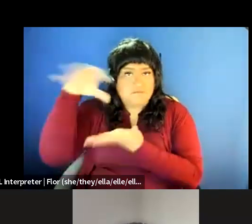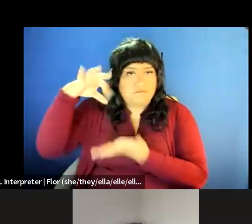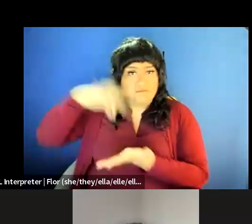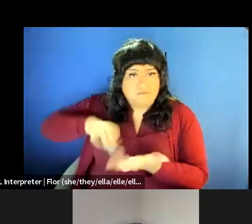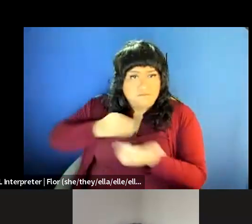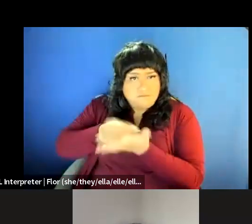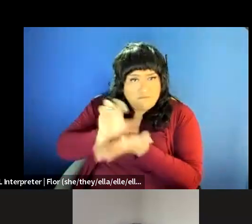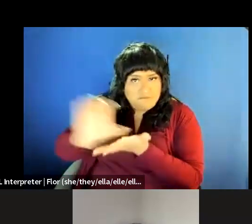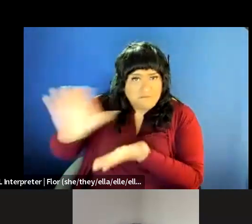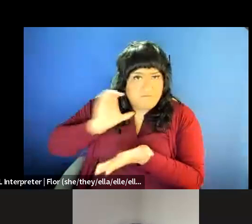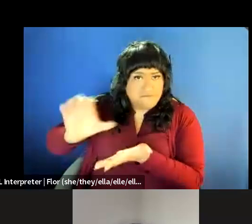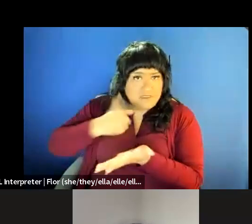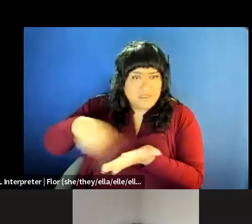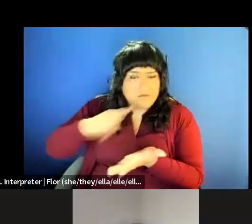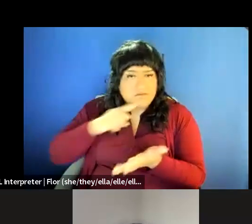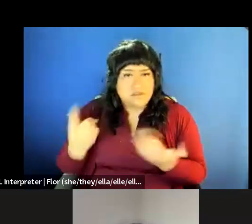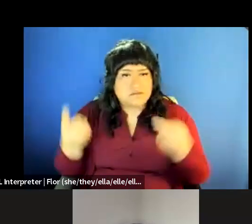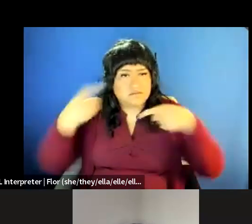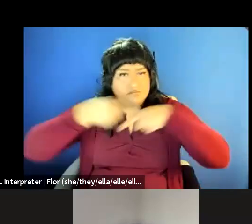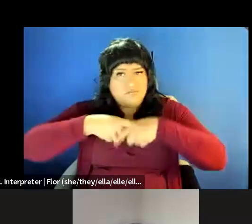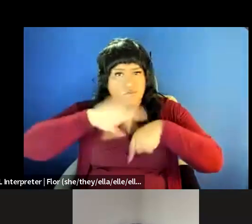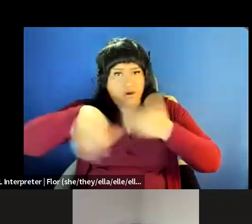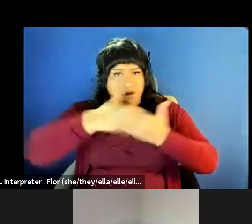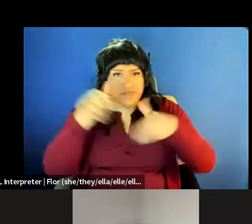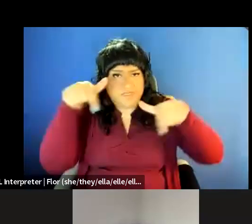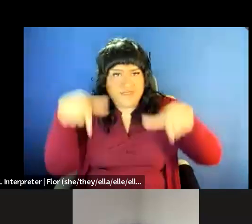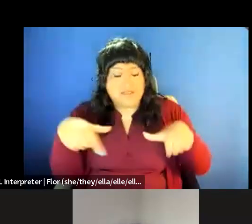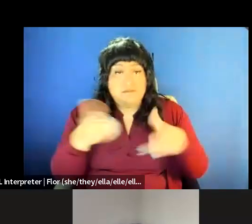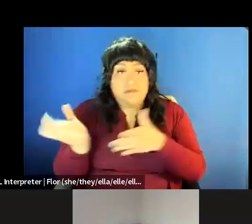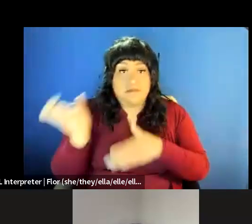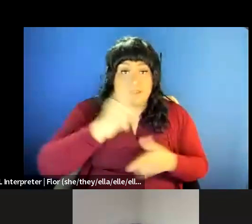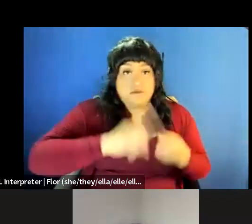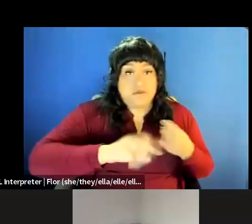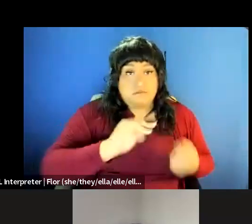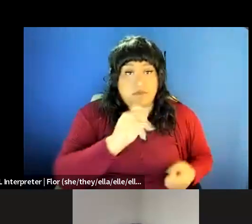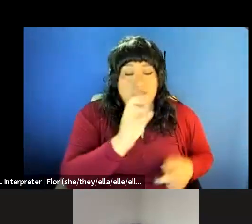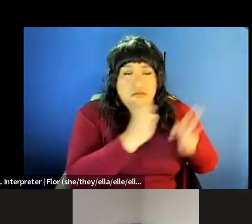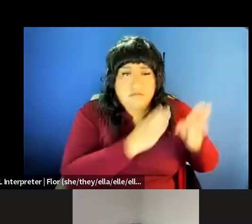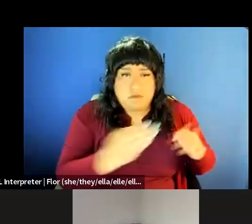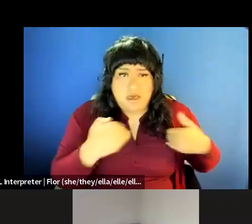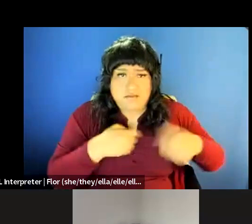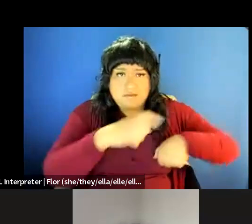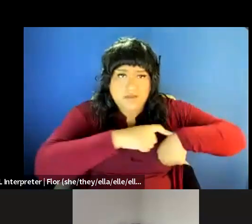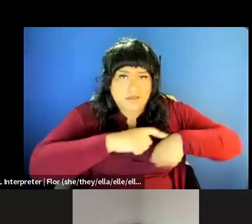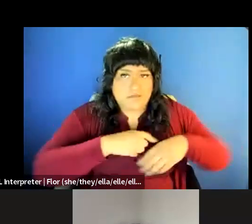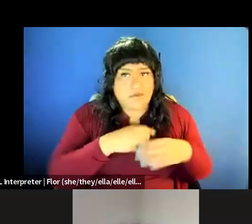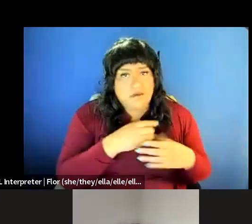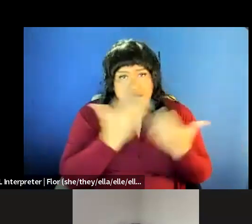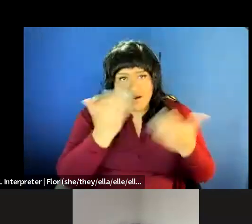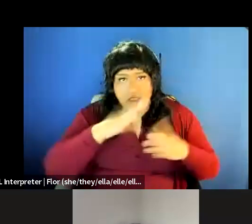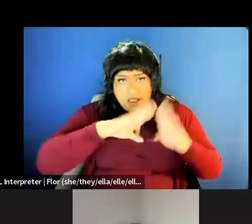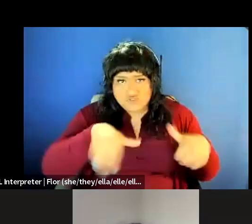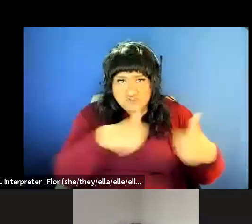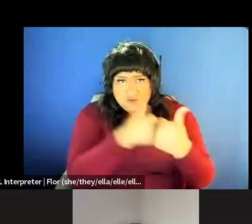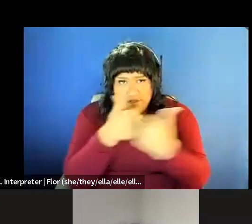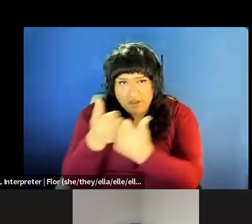of this. So getting back to the mayor's plan, there was combination of unhoused challenges in New York City